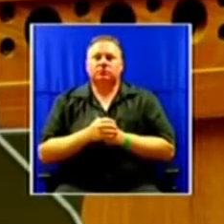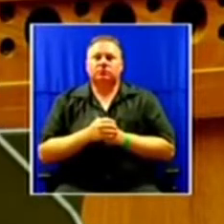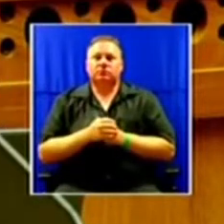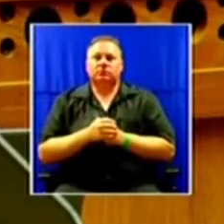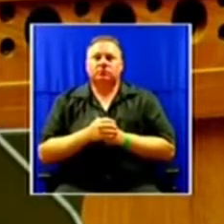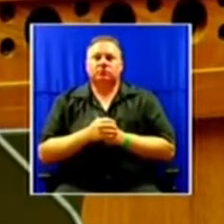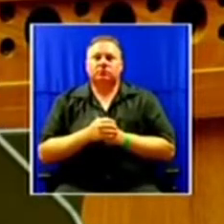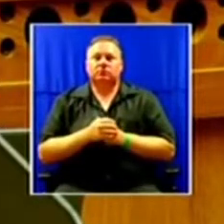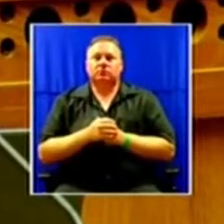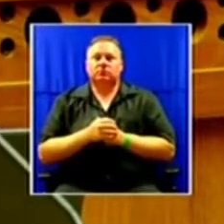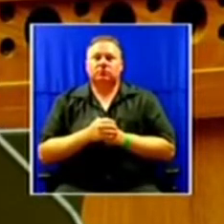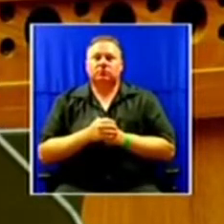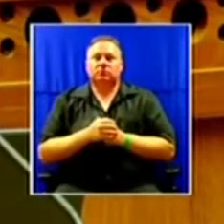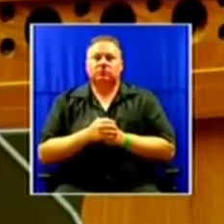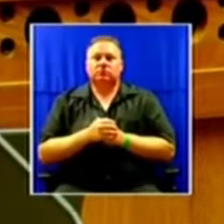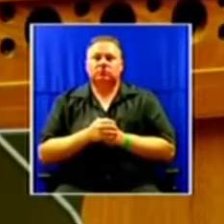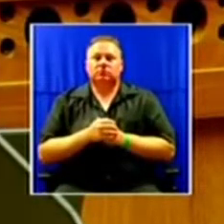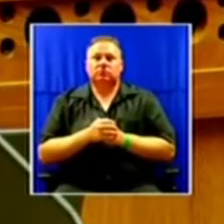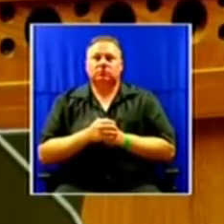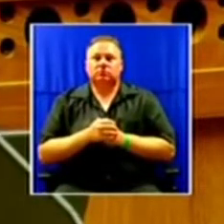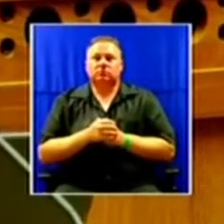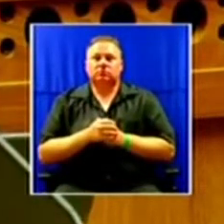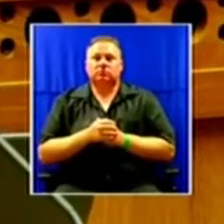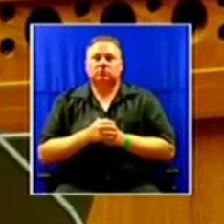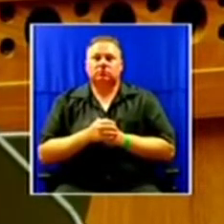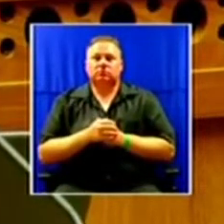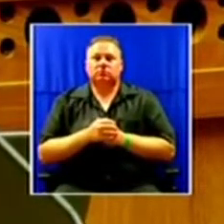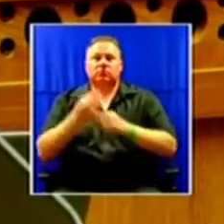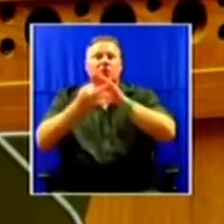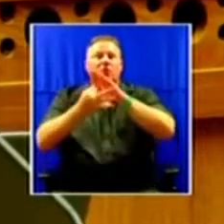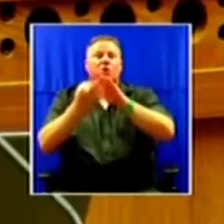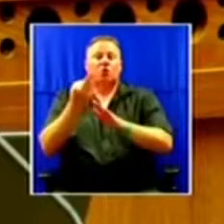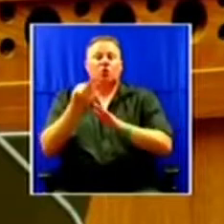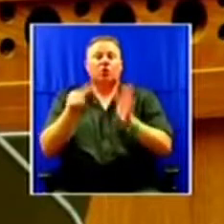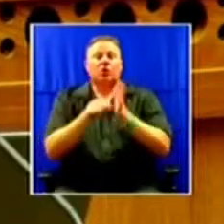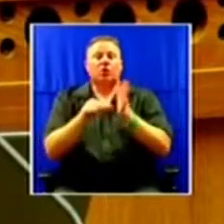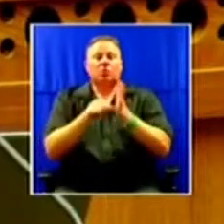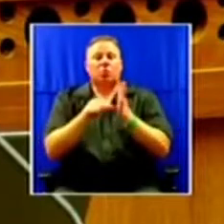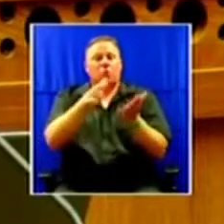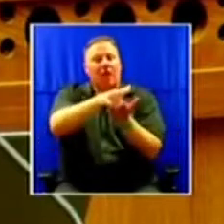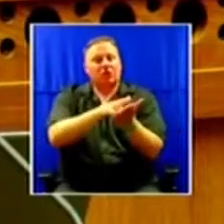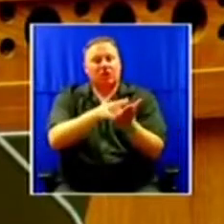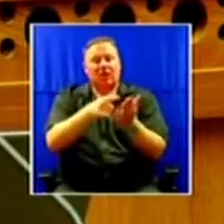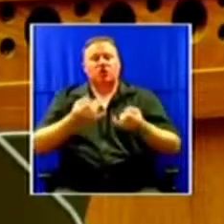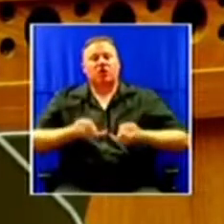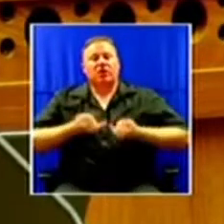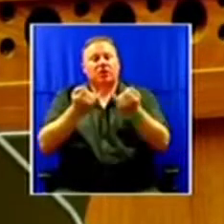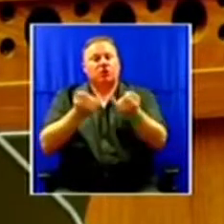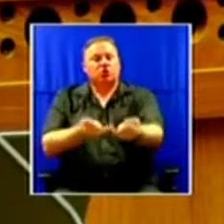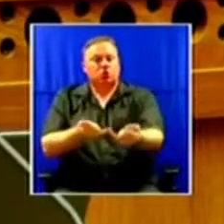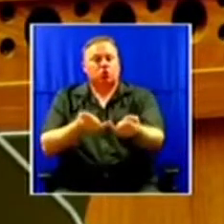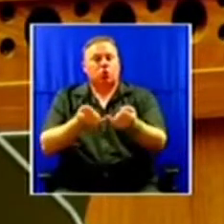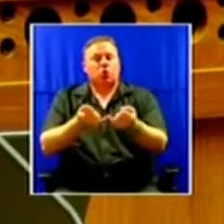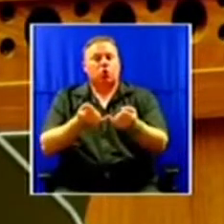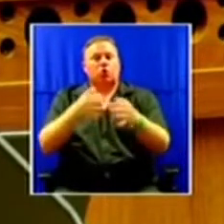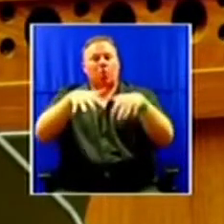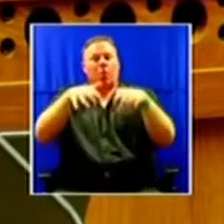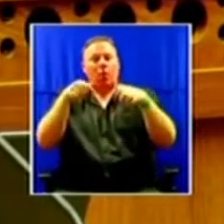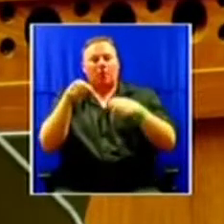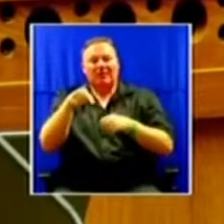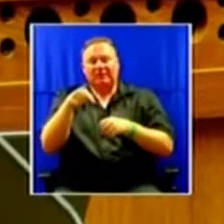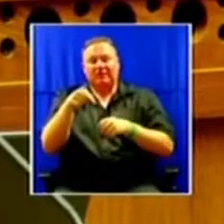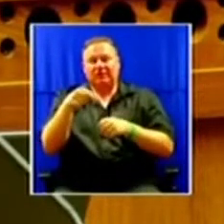this, three key pieces of legislation were introduced in Parliament last year to make the